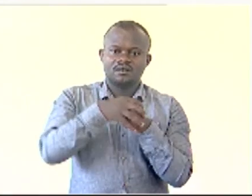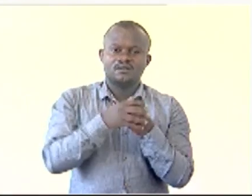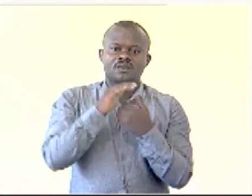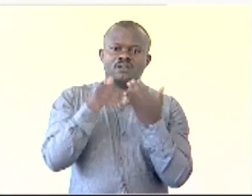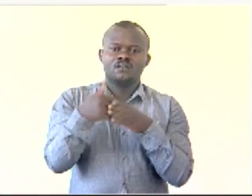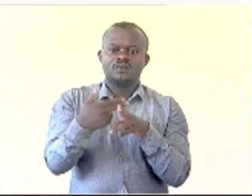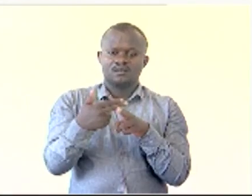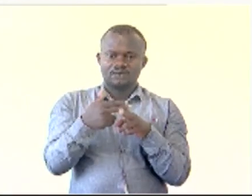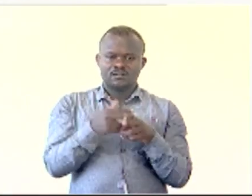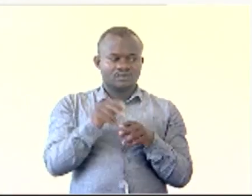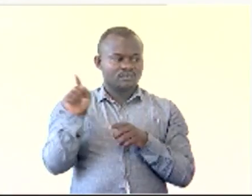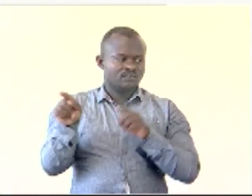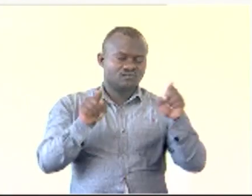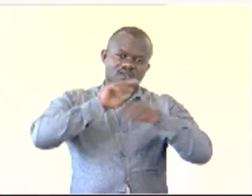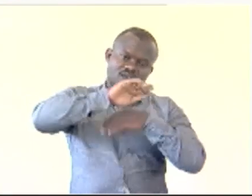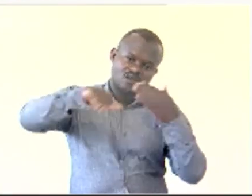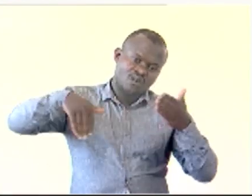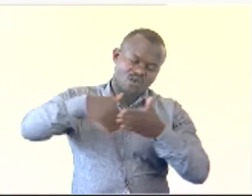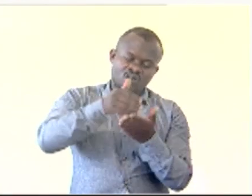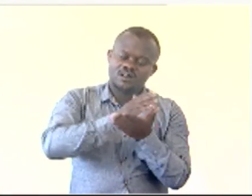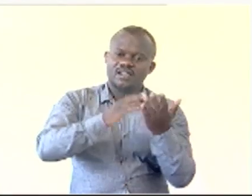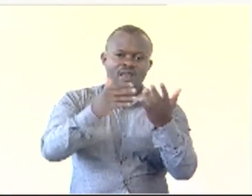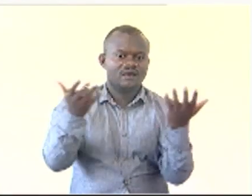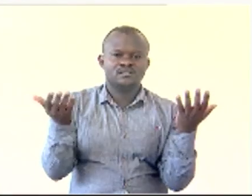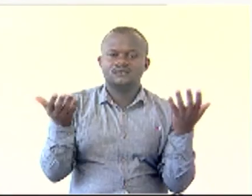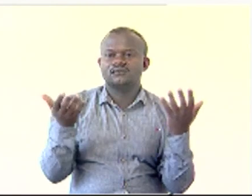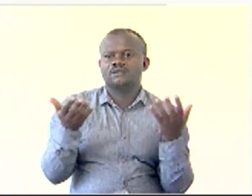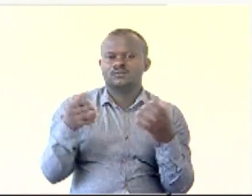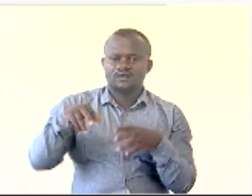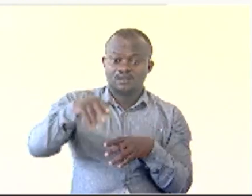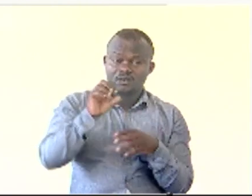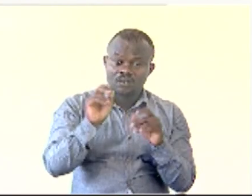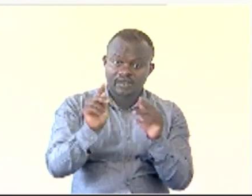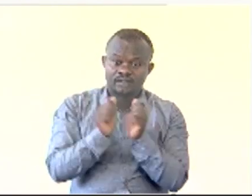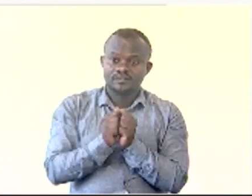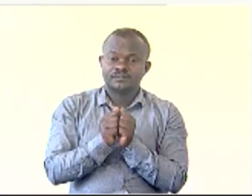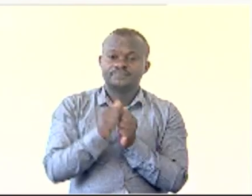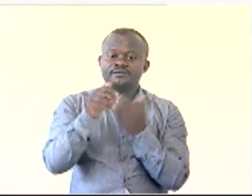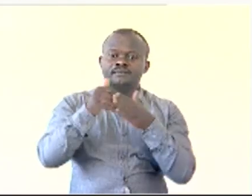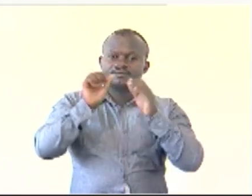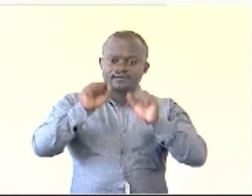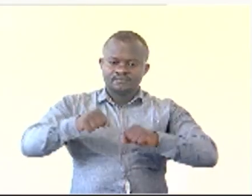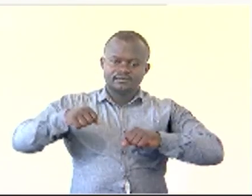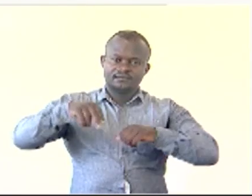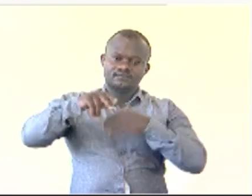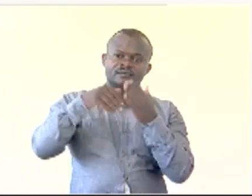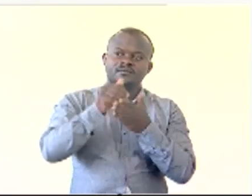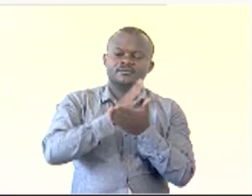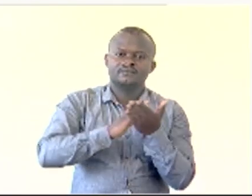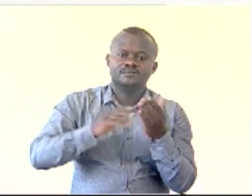almost any direction. Okay? They're able to move in all